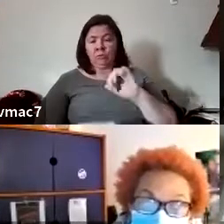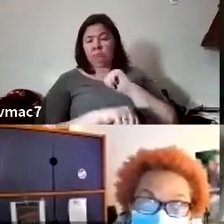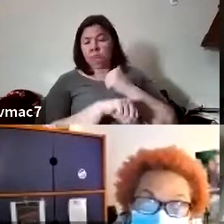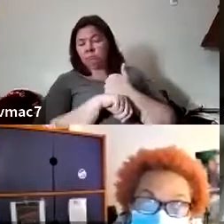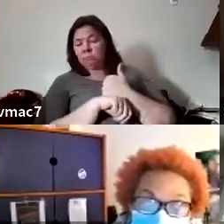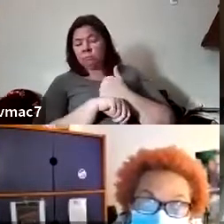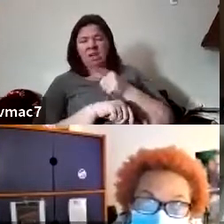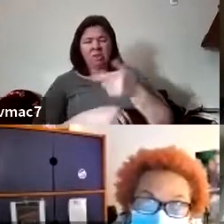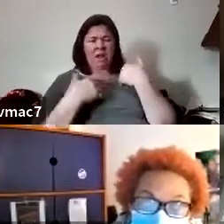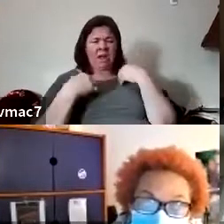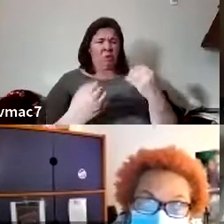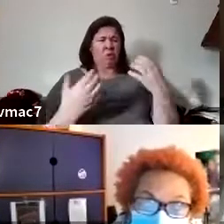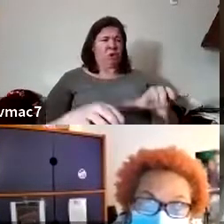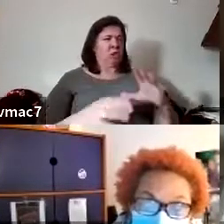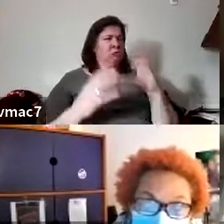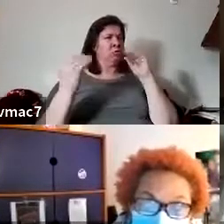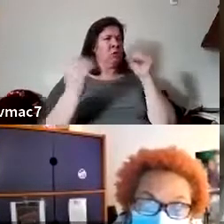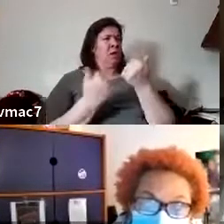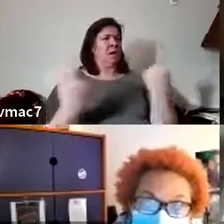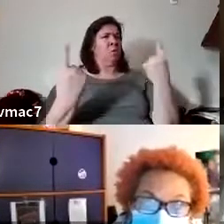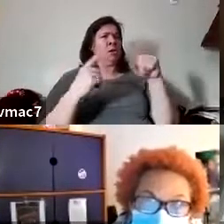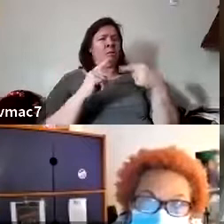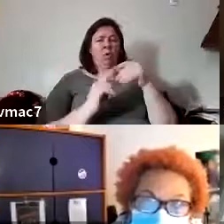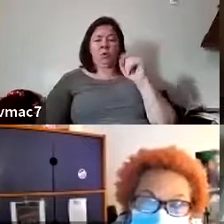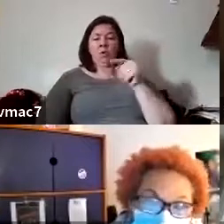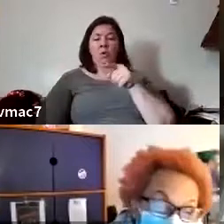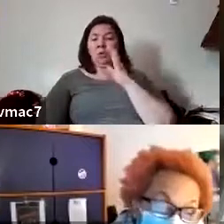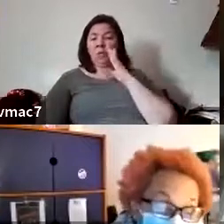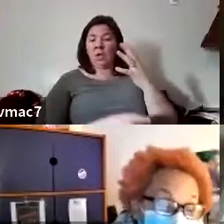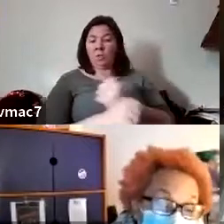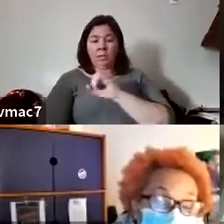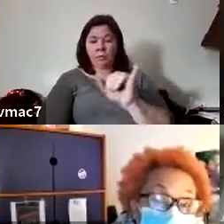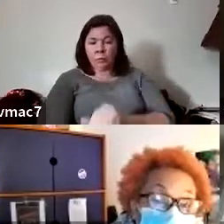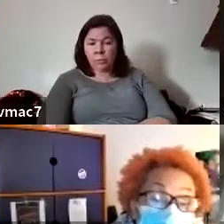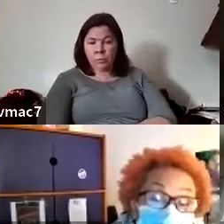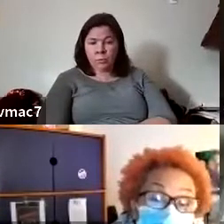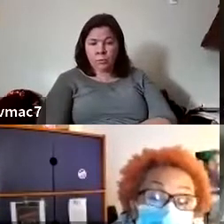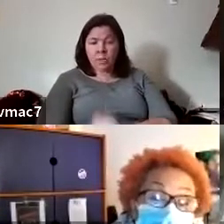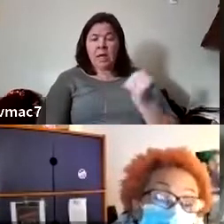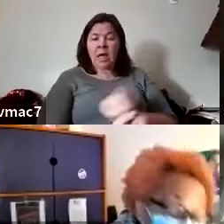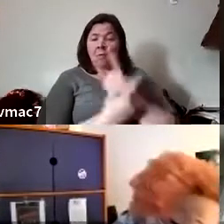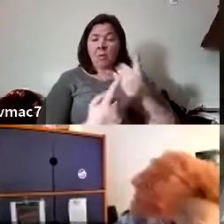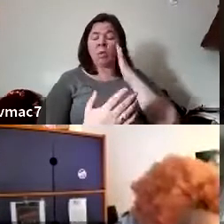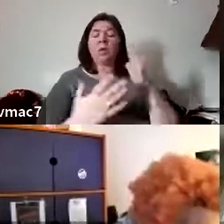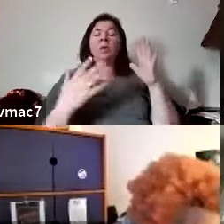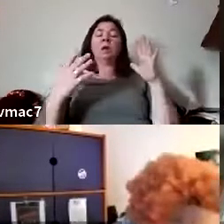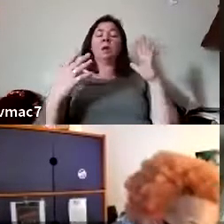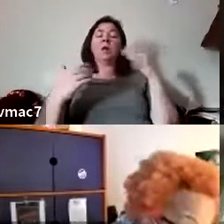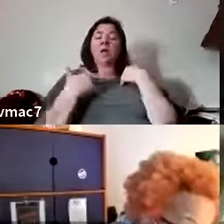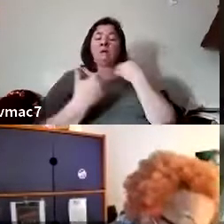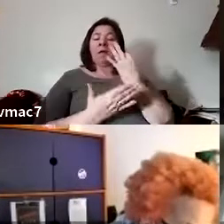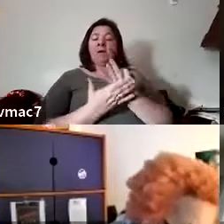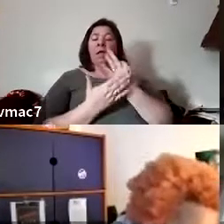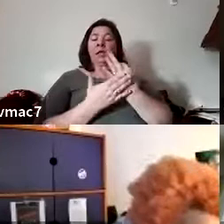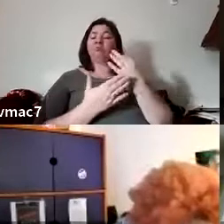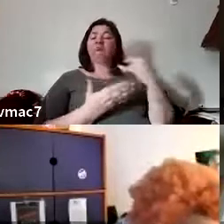to talk to anybody about it. Ash says you will win too. You know, everyone is going to be financially stable. We're